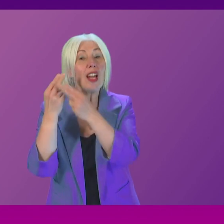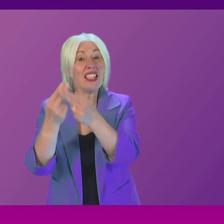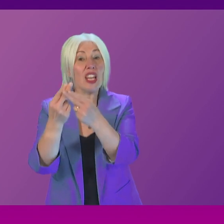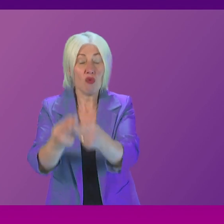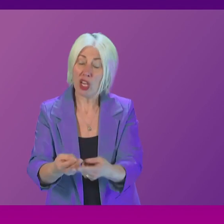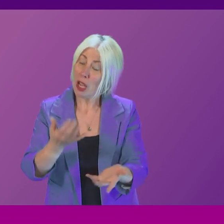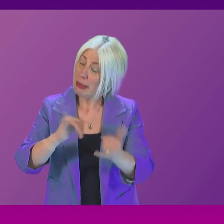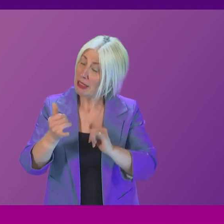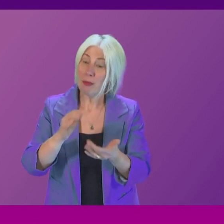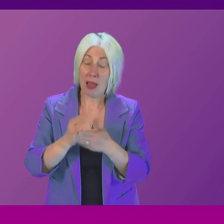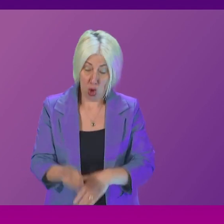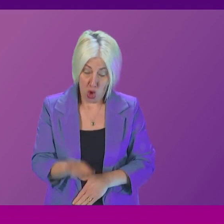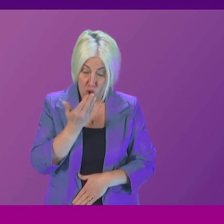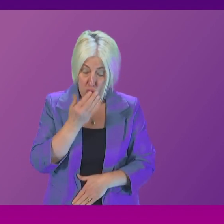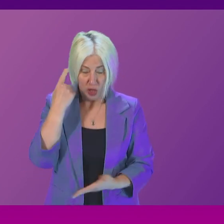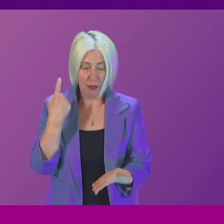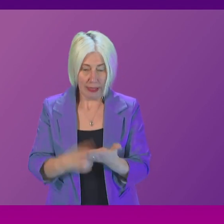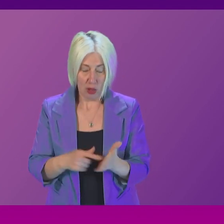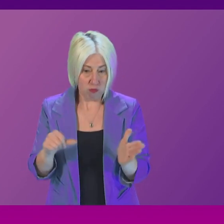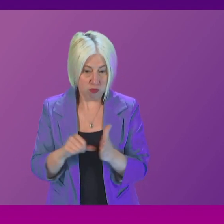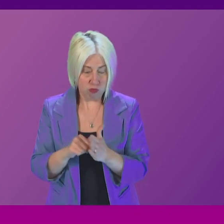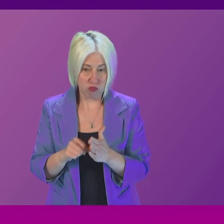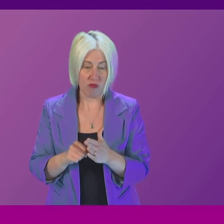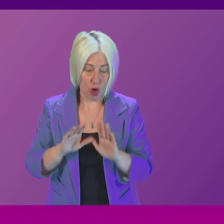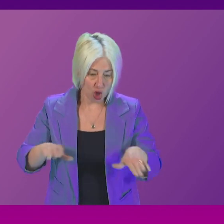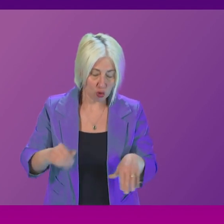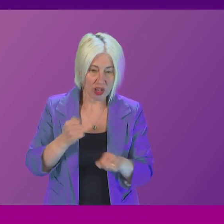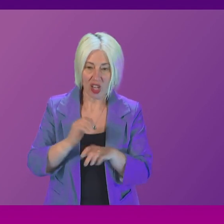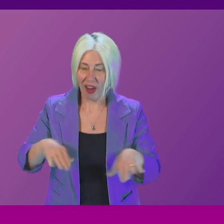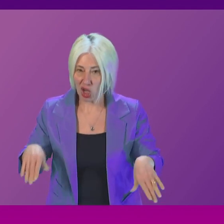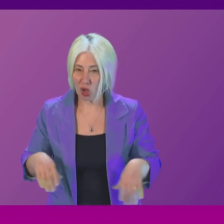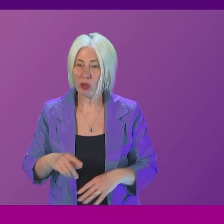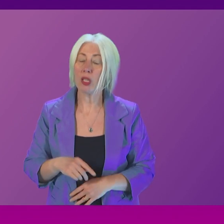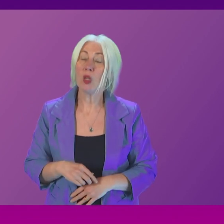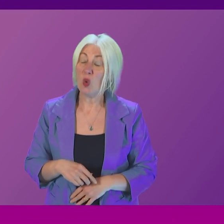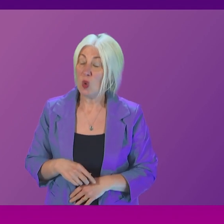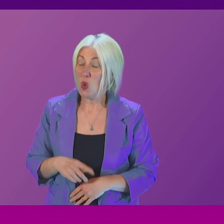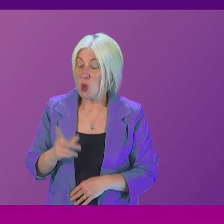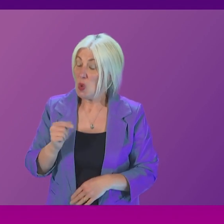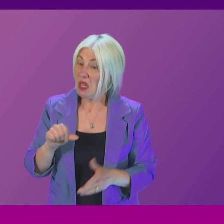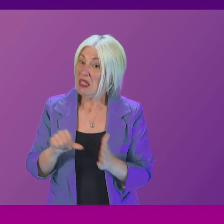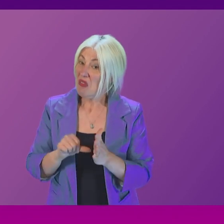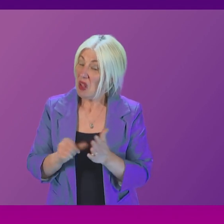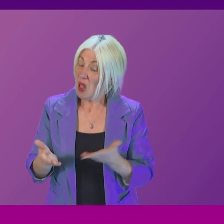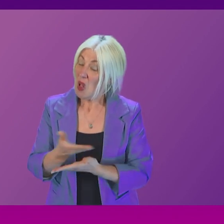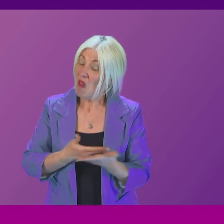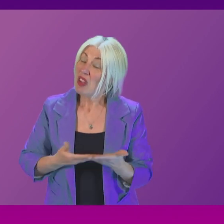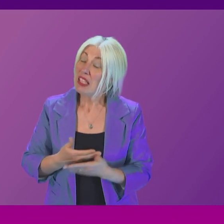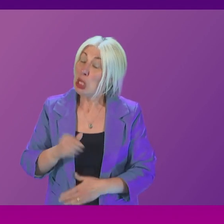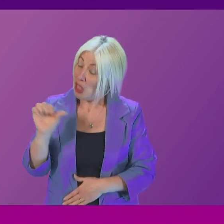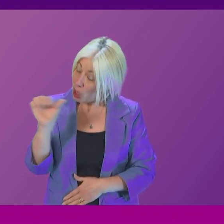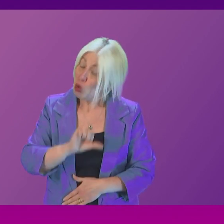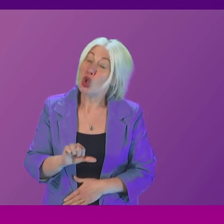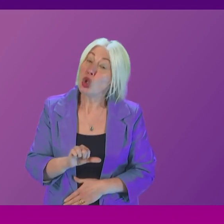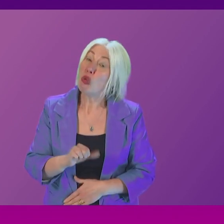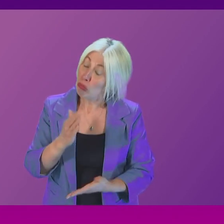make difficult short term decisions for our children and grandchildren. It's a very difficult conversation to have. I think we should, for what it's worth. I